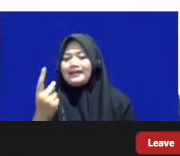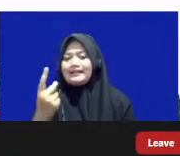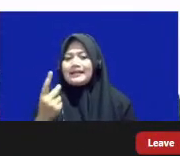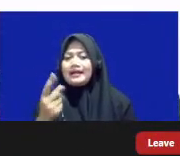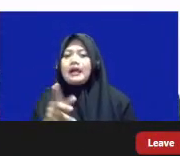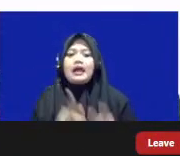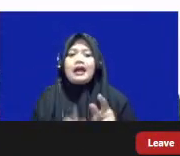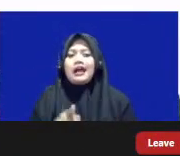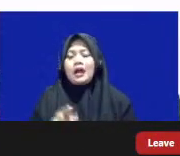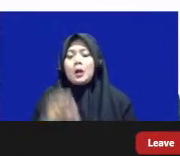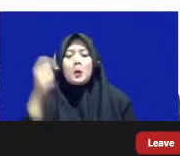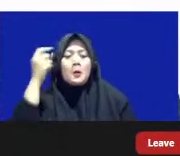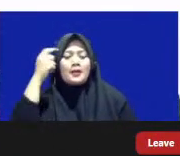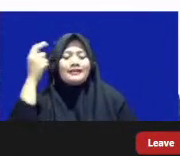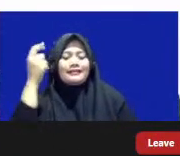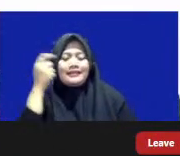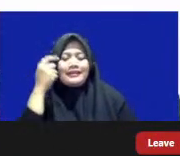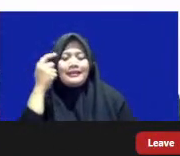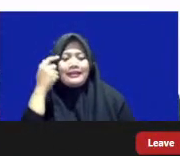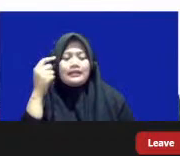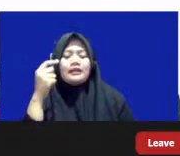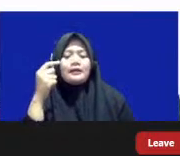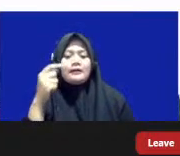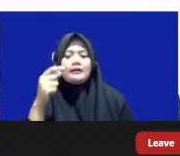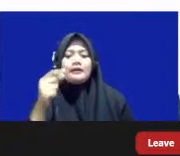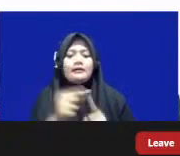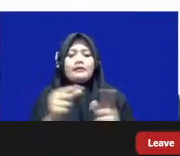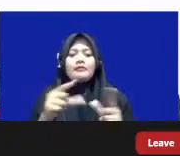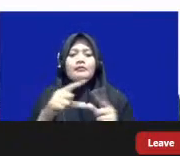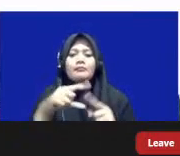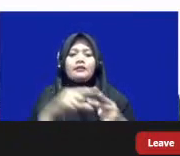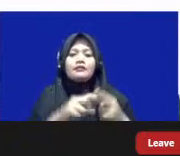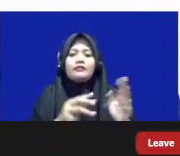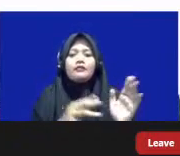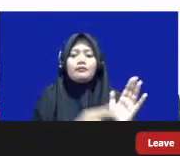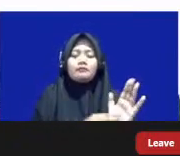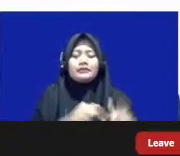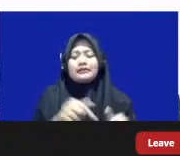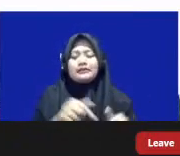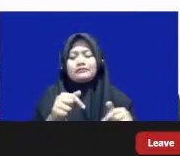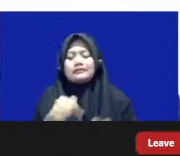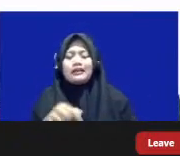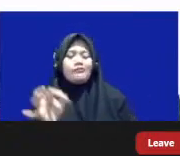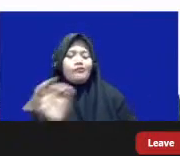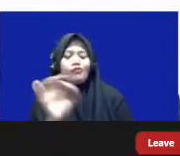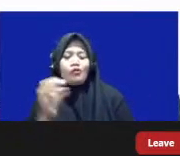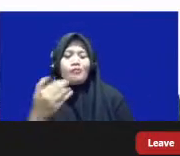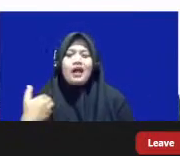is no flood preparedness program, but government is trying to develop this flood preparedness